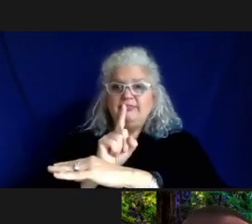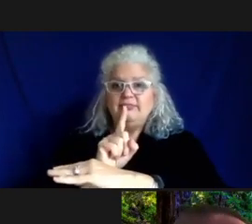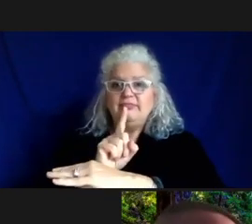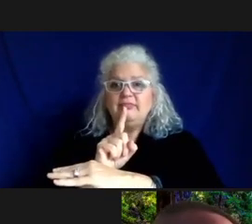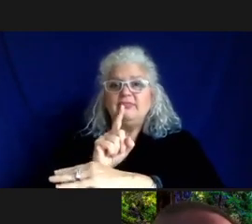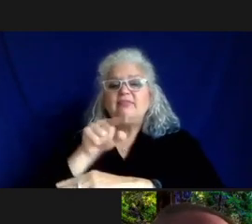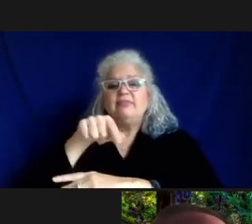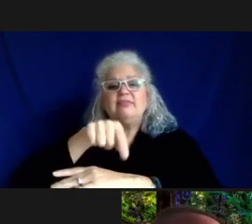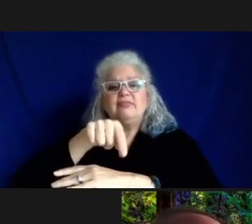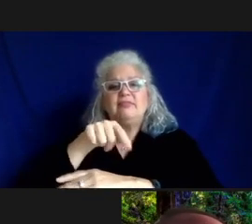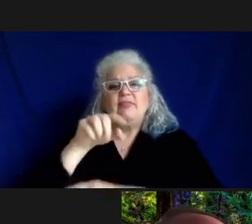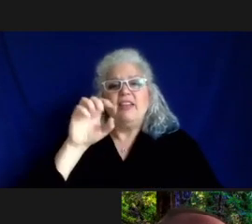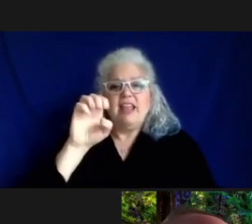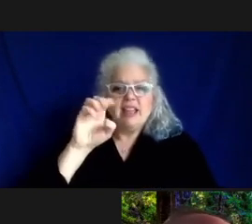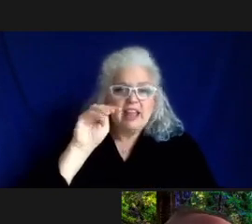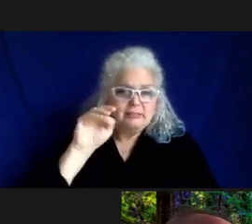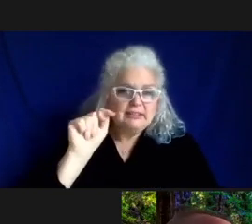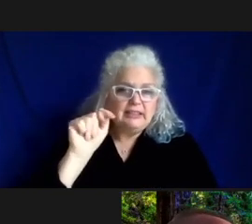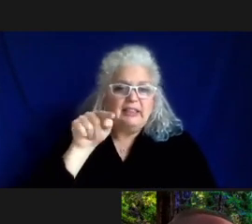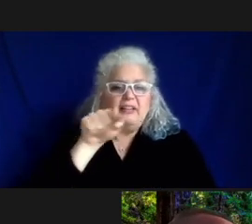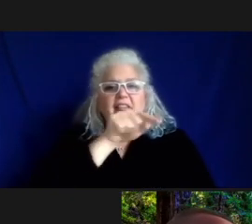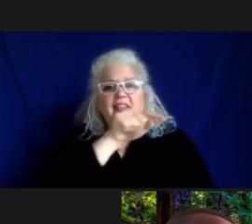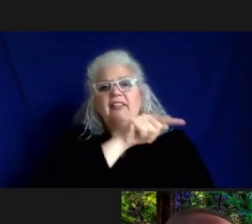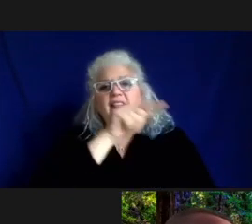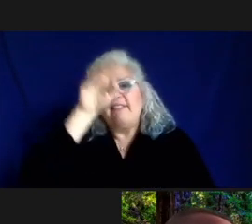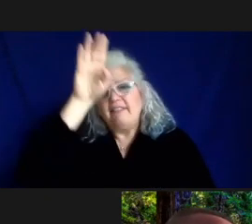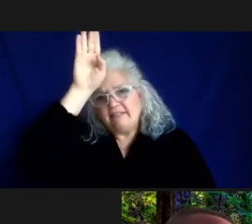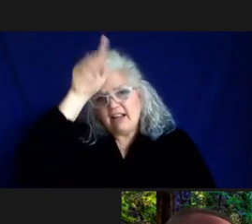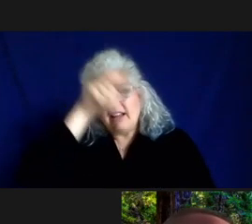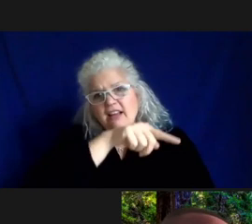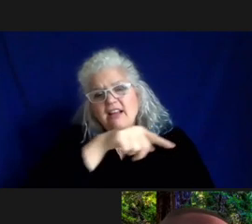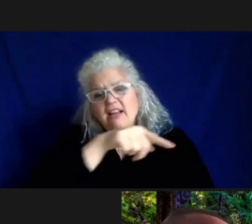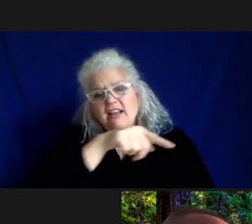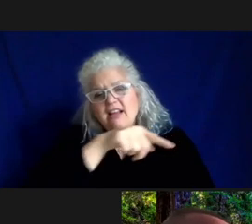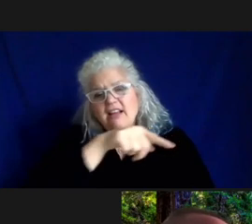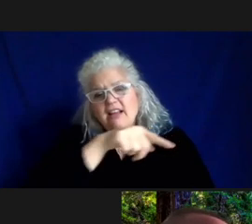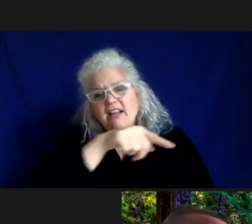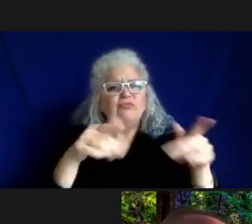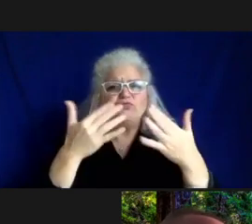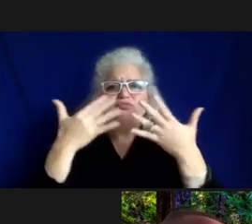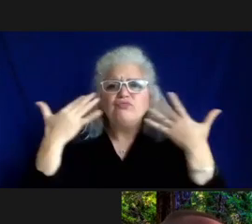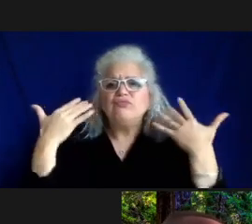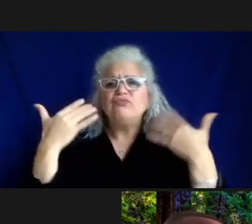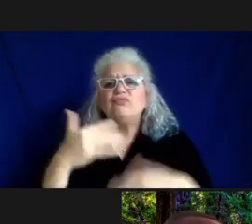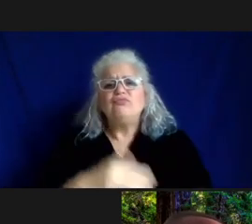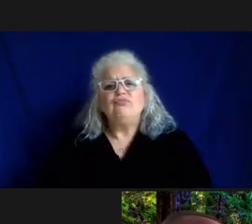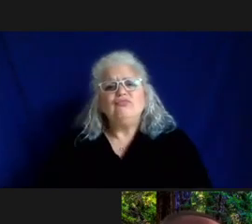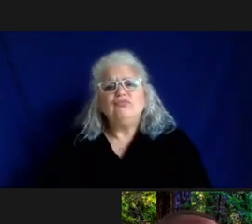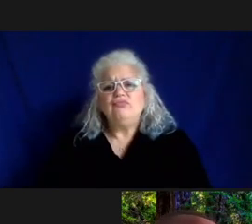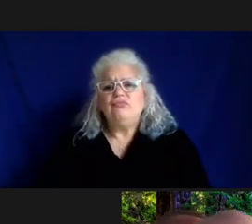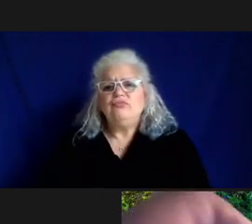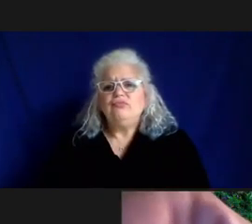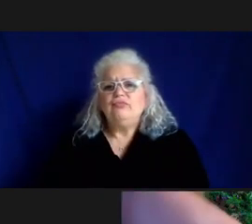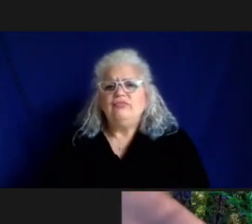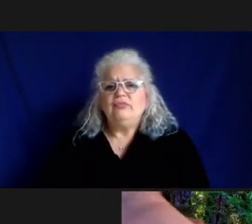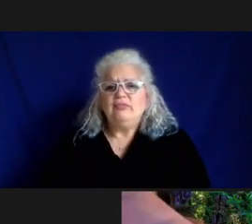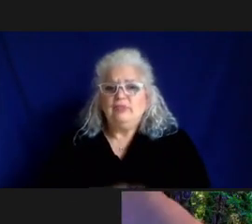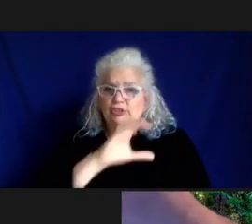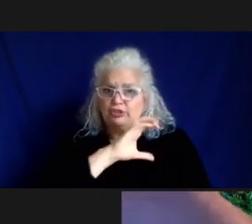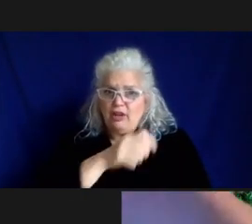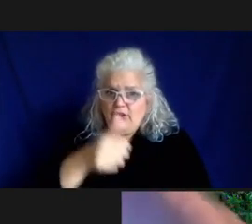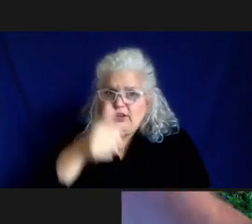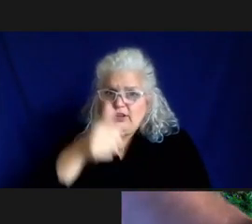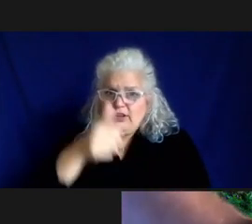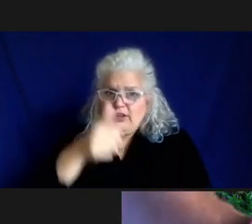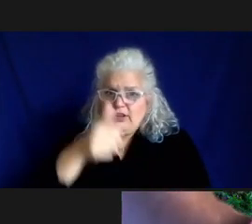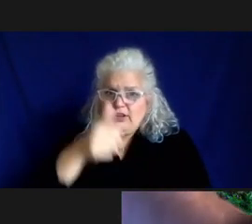was working so well, and they were so nice and friendly, the sheriffs and everybody else that were part of